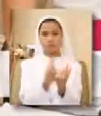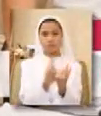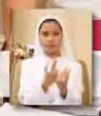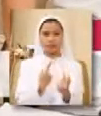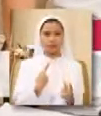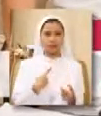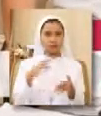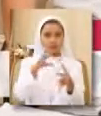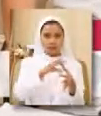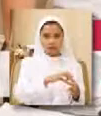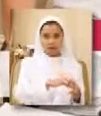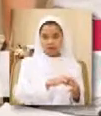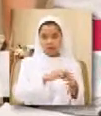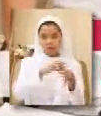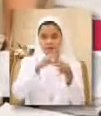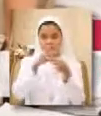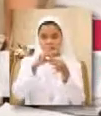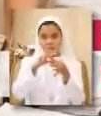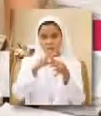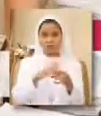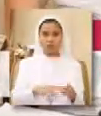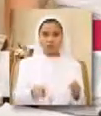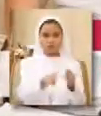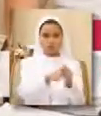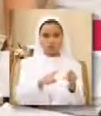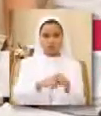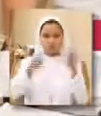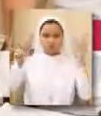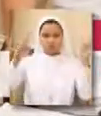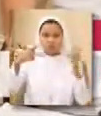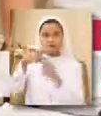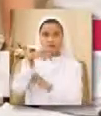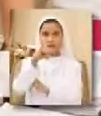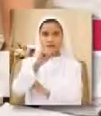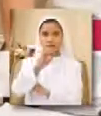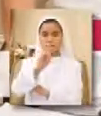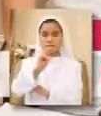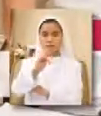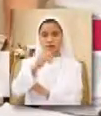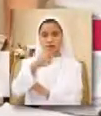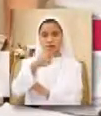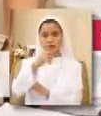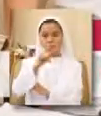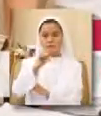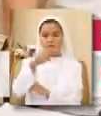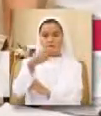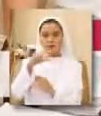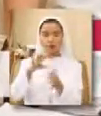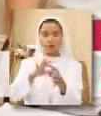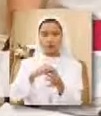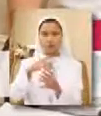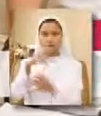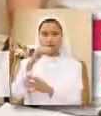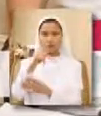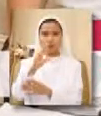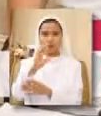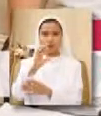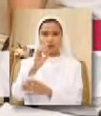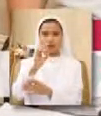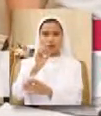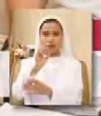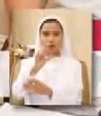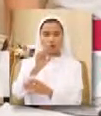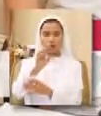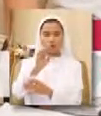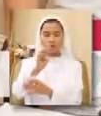connected with the Knights of Columbus. They're also helping the poor, mm-hmm, you know. Mm-hmm. And I'm very grateful to Sister because one time I said, Sister,